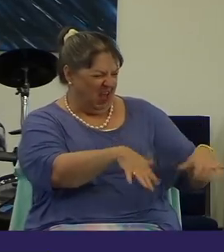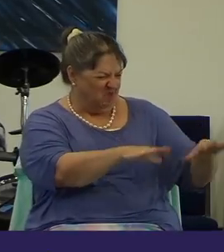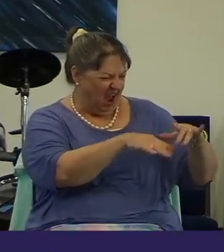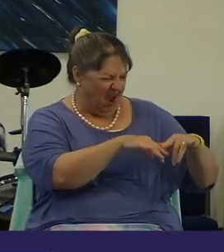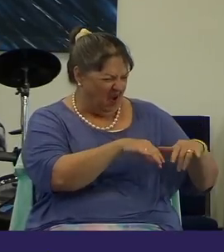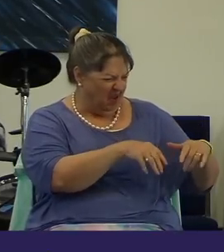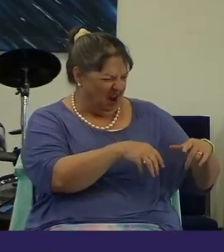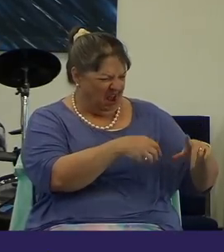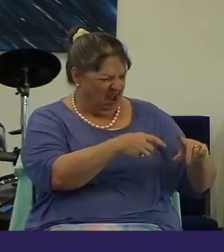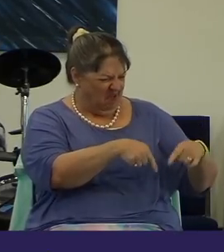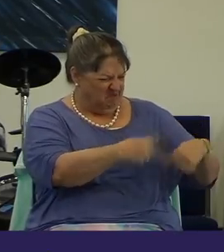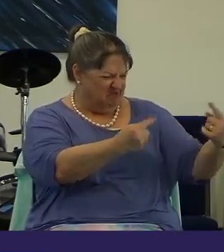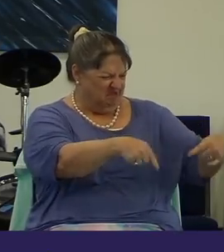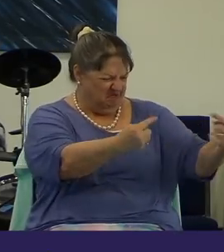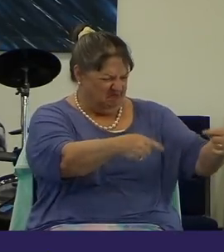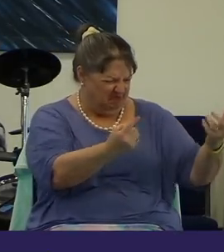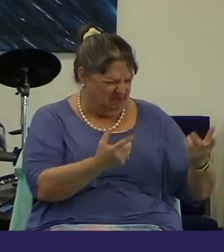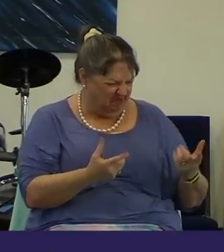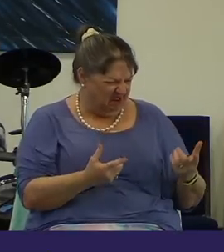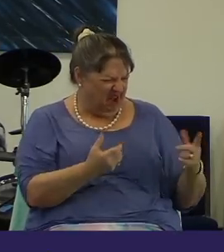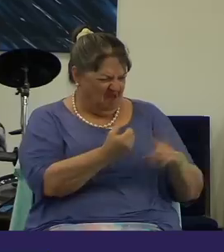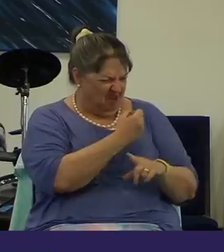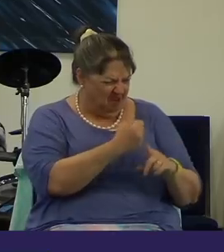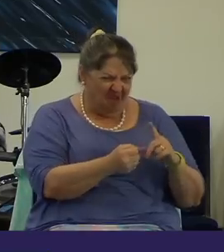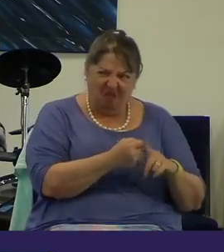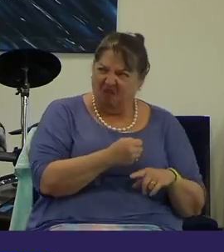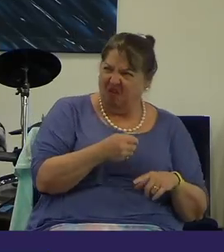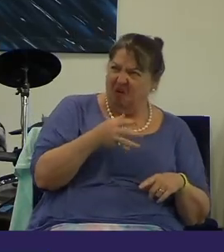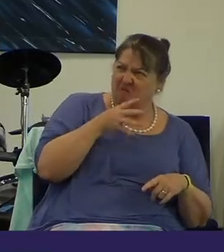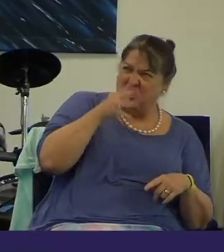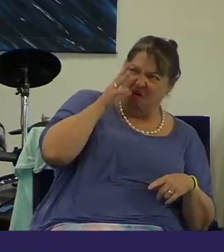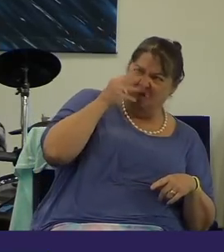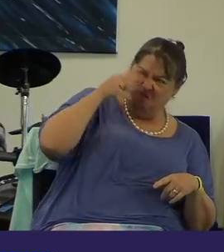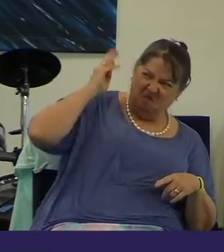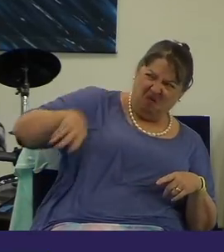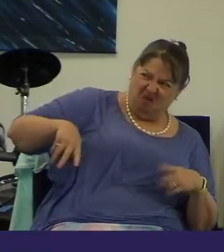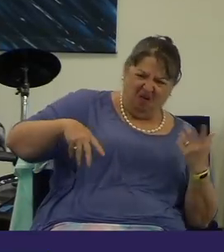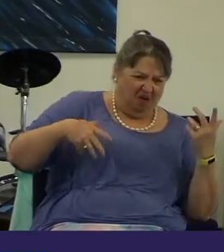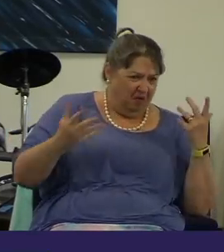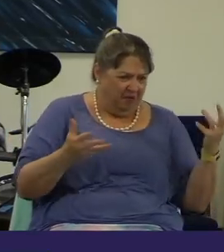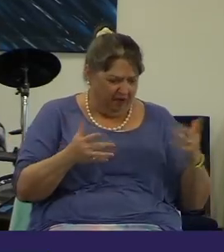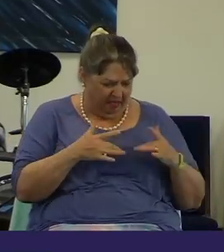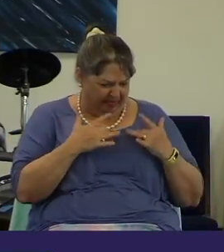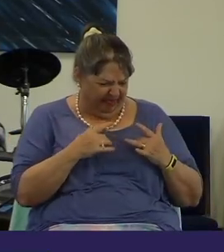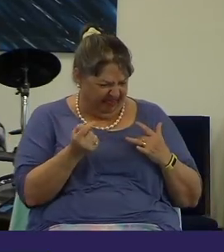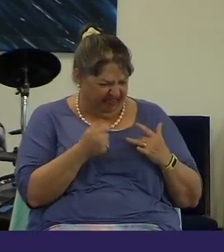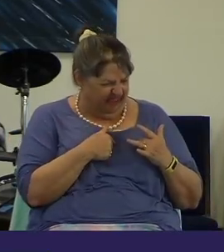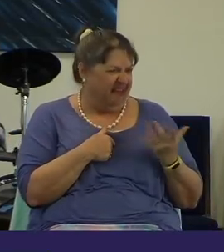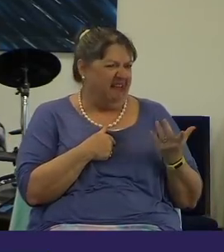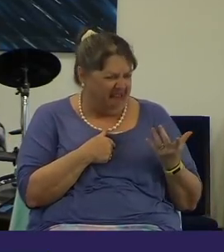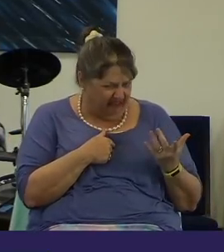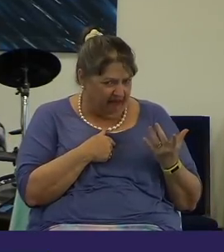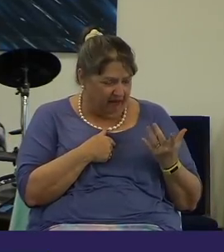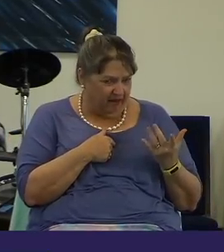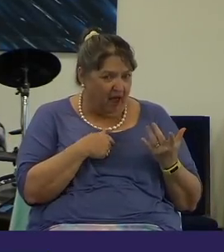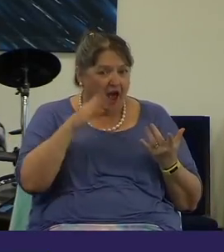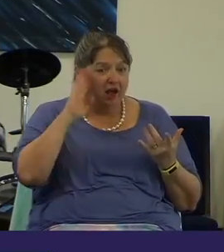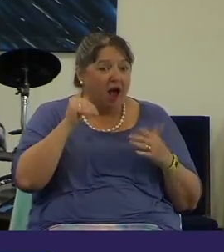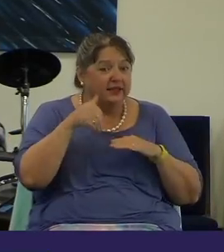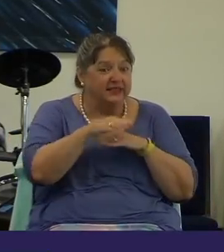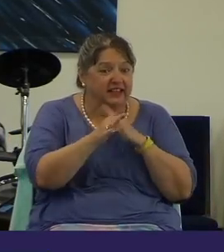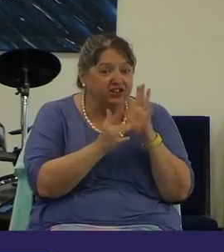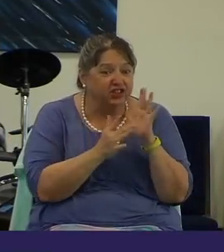them, when we were doing all these things, Jesus, God sent Jesus to bring his love to